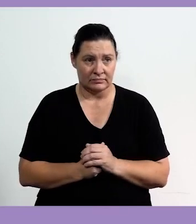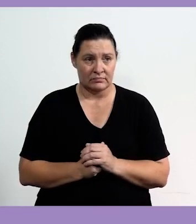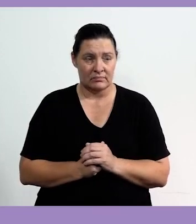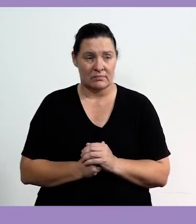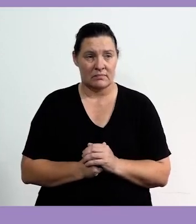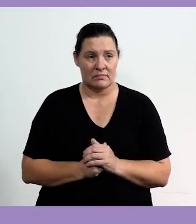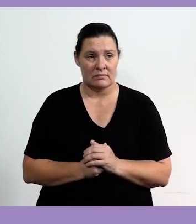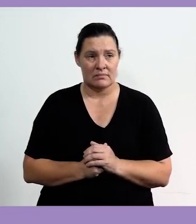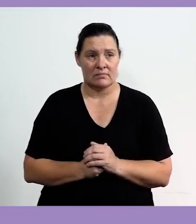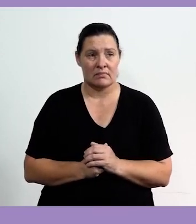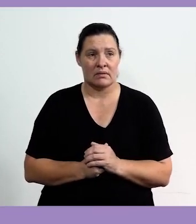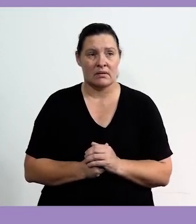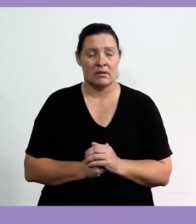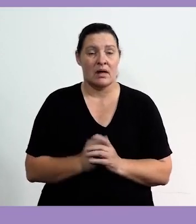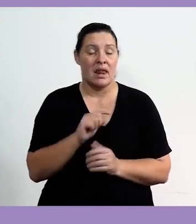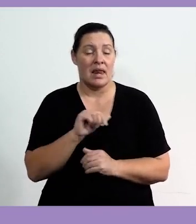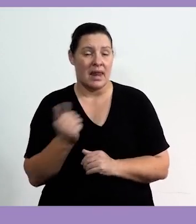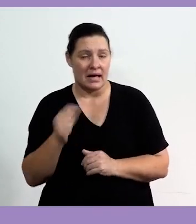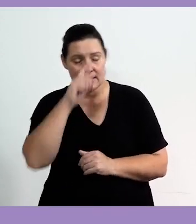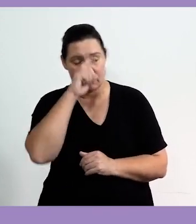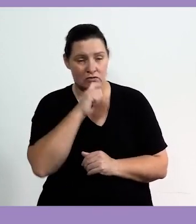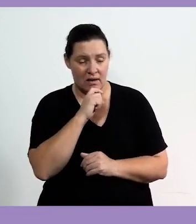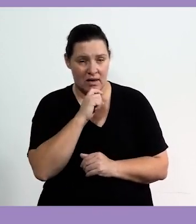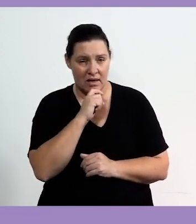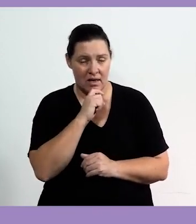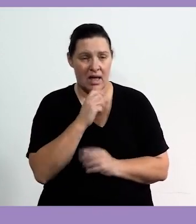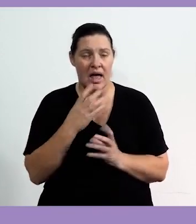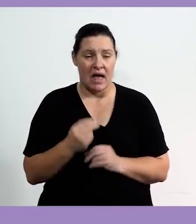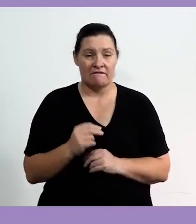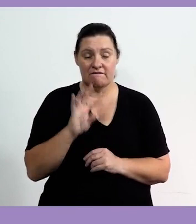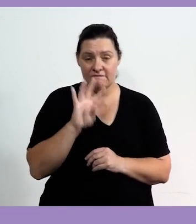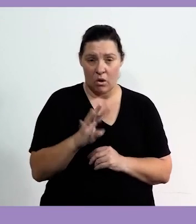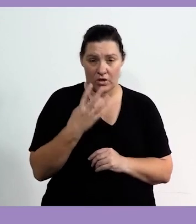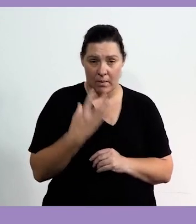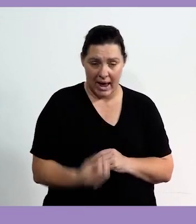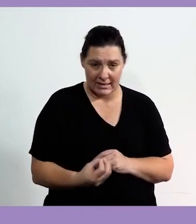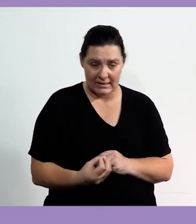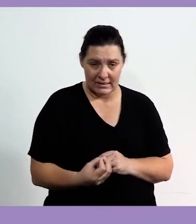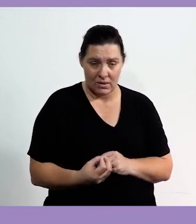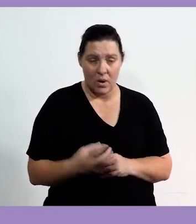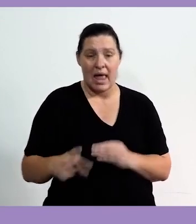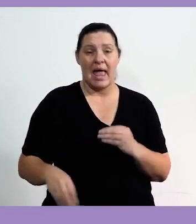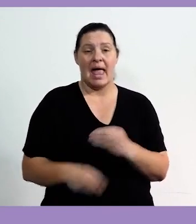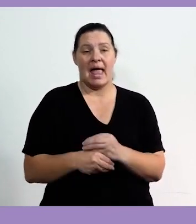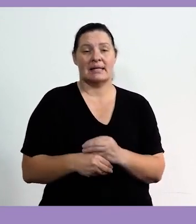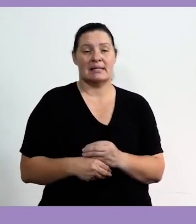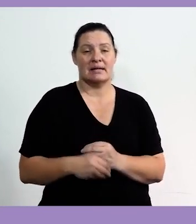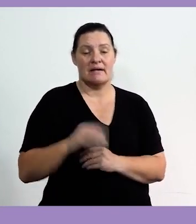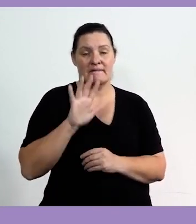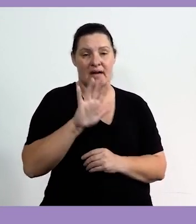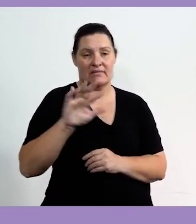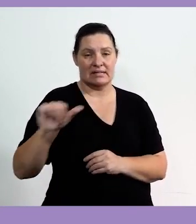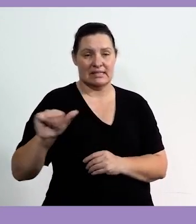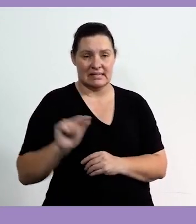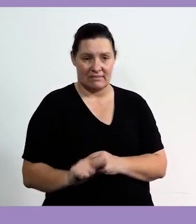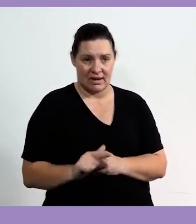3, and 4, right? So the next picture, with the 4 that we already had, now we have